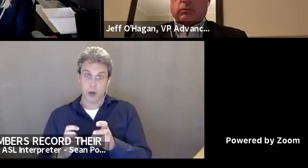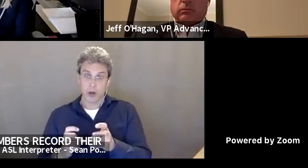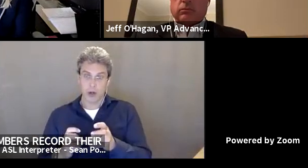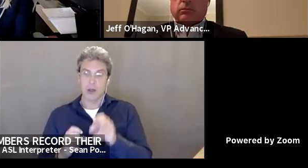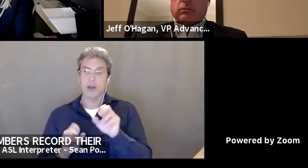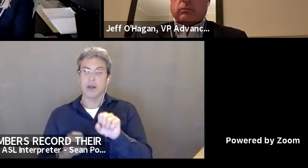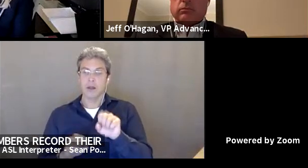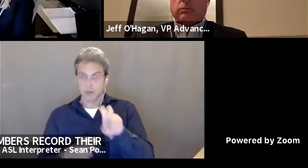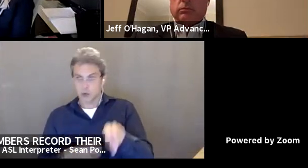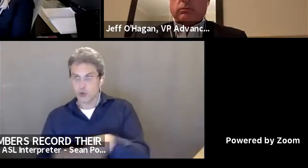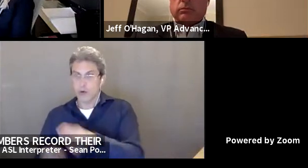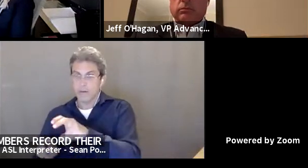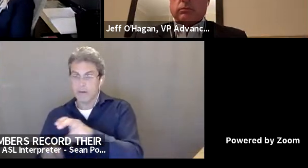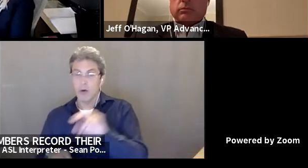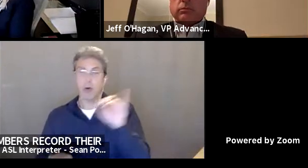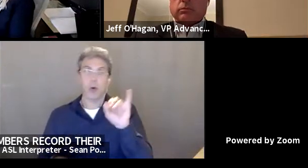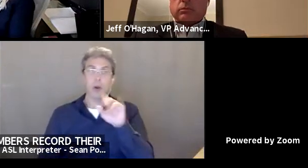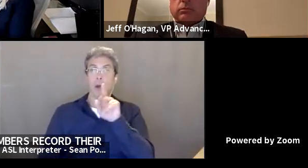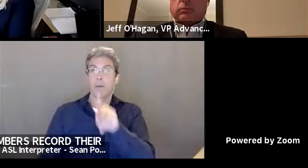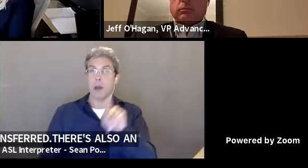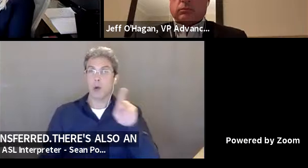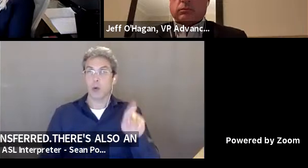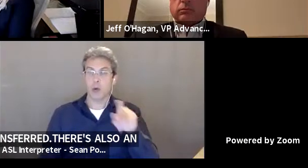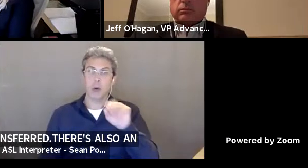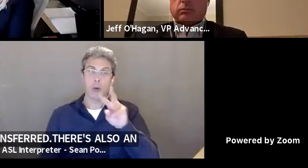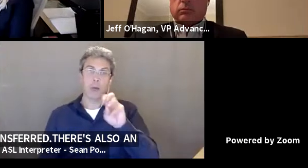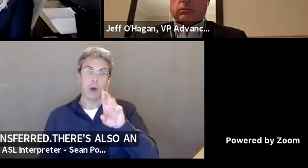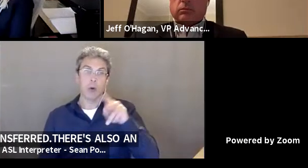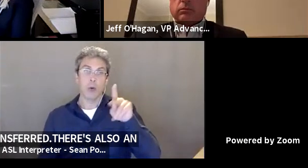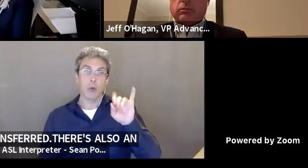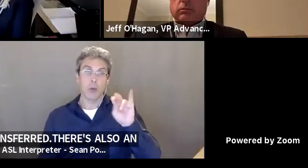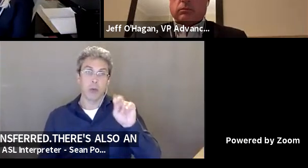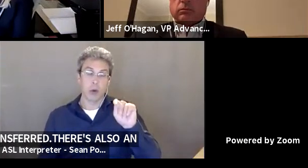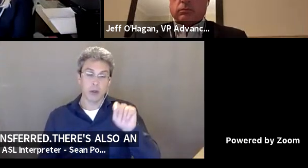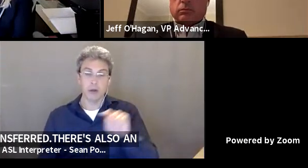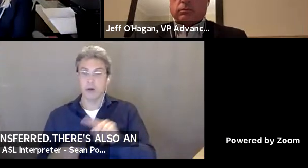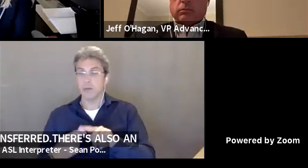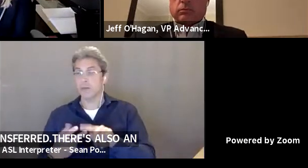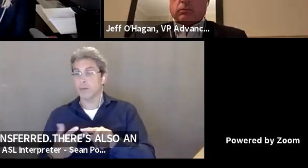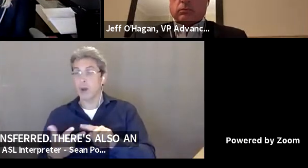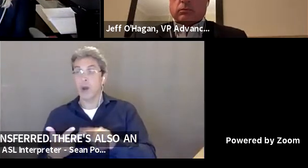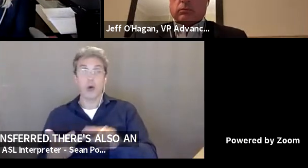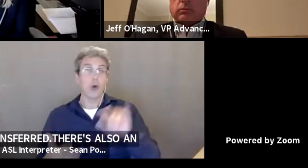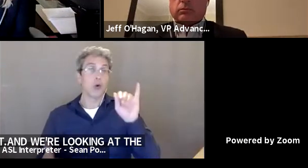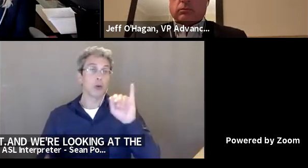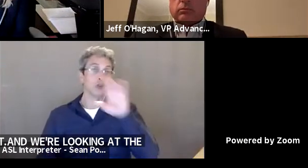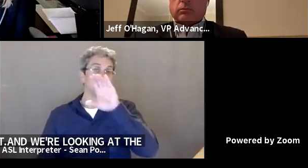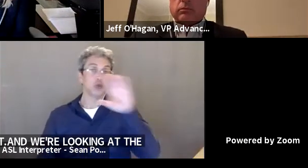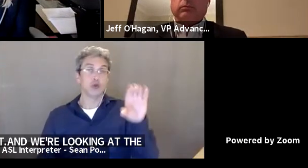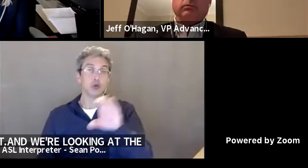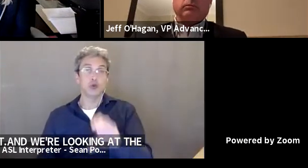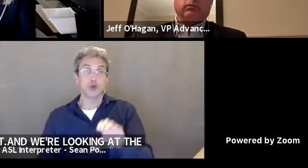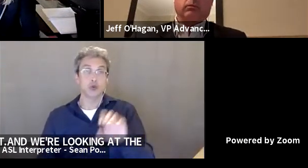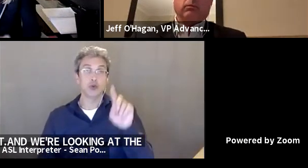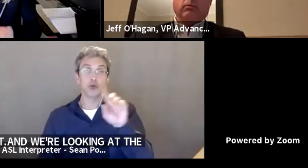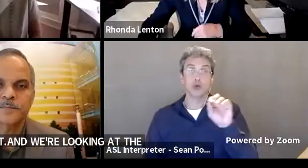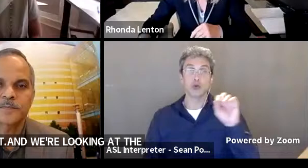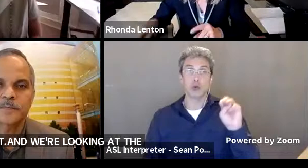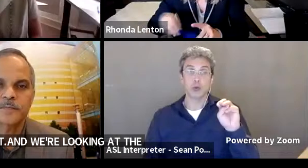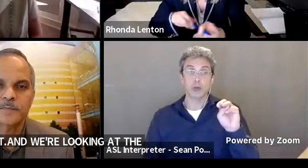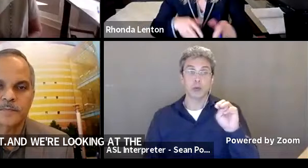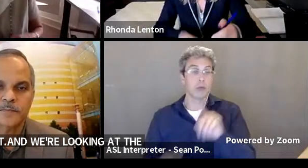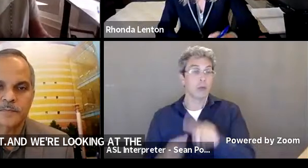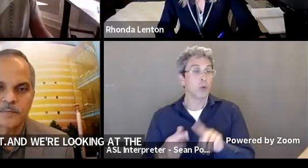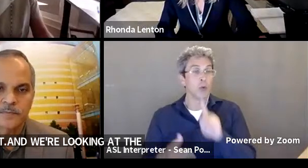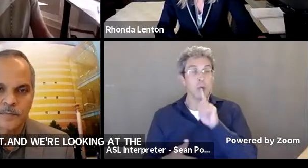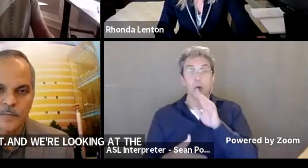through PowerPoint, and we're looking at the ability through Zoom. But most important, the question identified that we need to